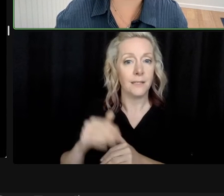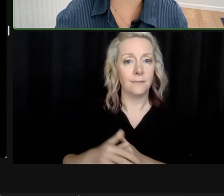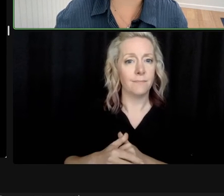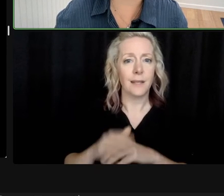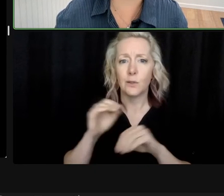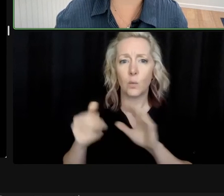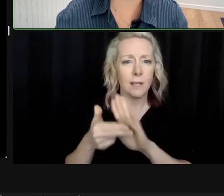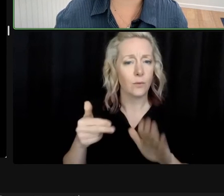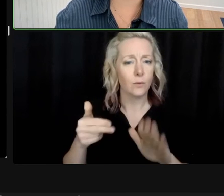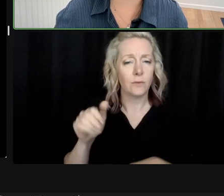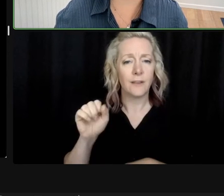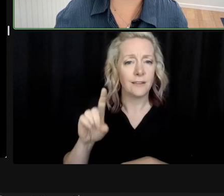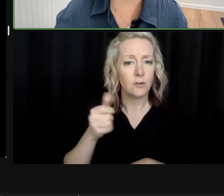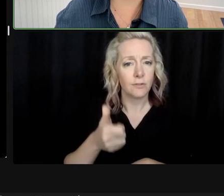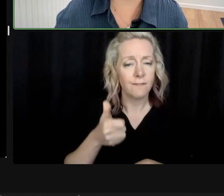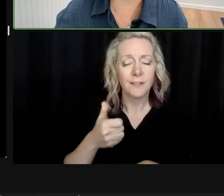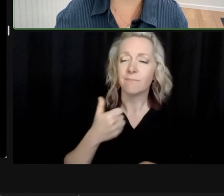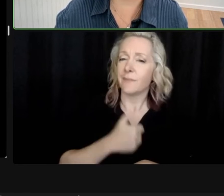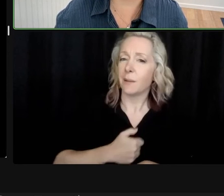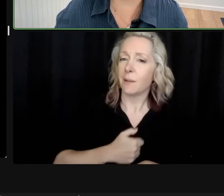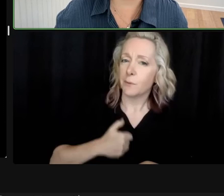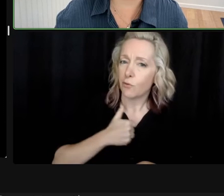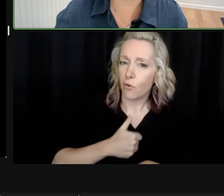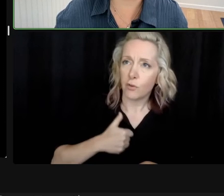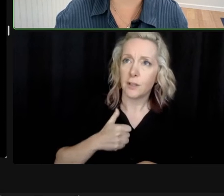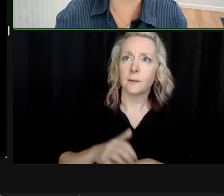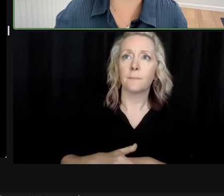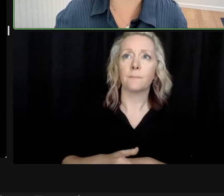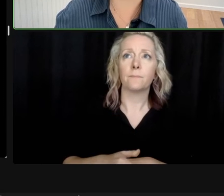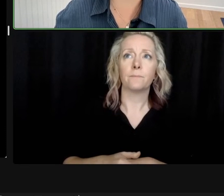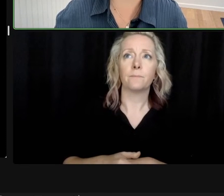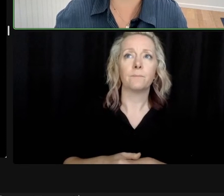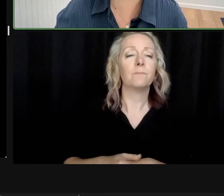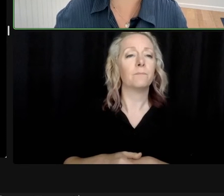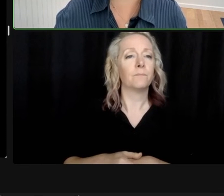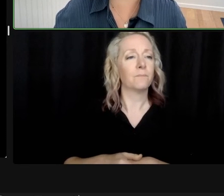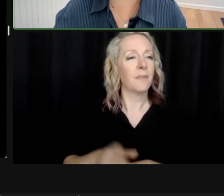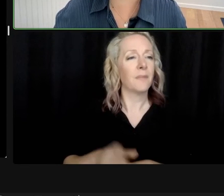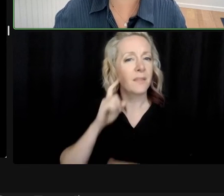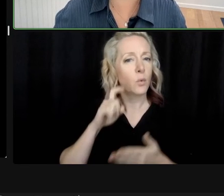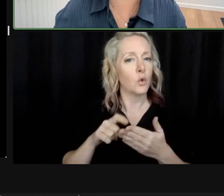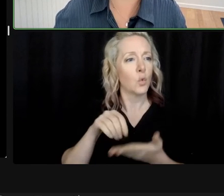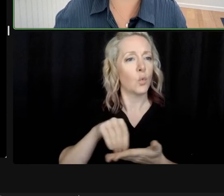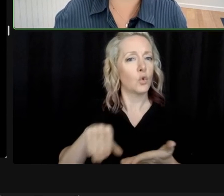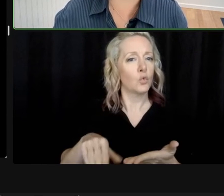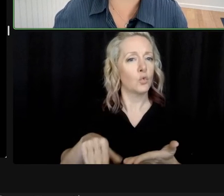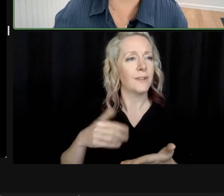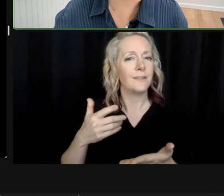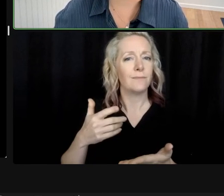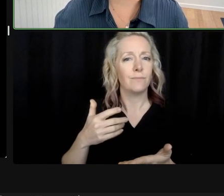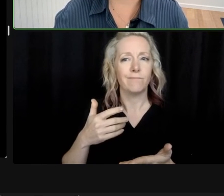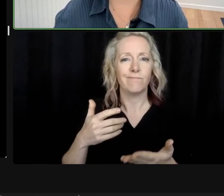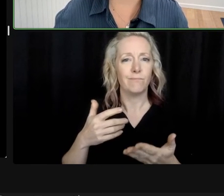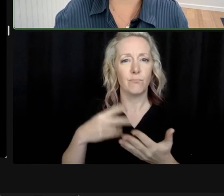Jillian. That's what I'm seeing with the student I mentioned, that her program's wrong for her. Okay, so that's good. That's the third